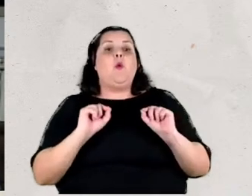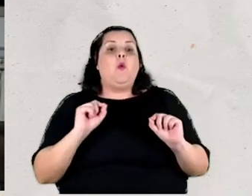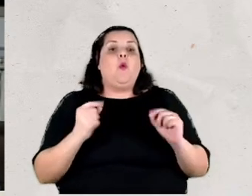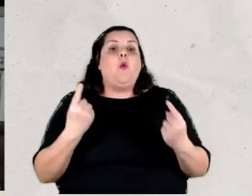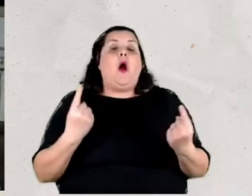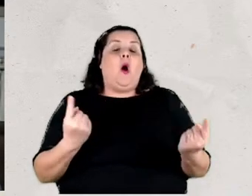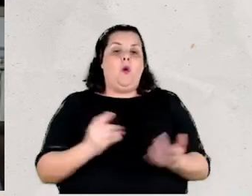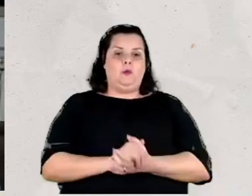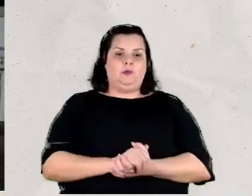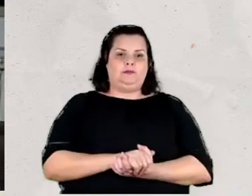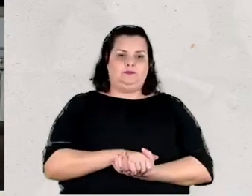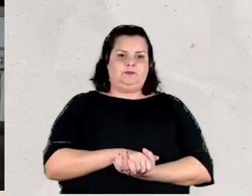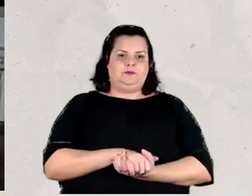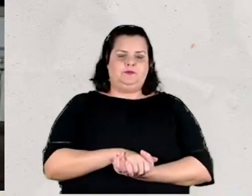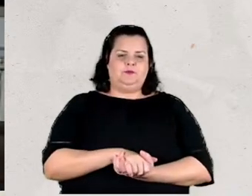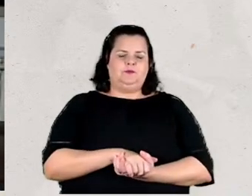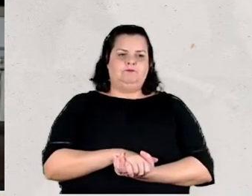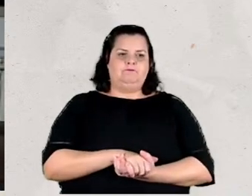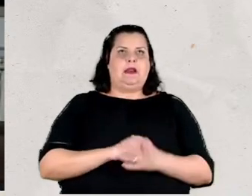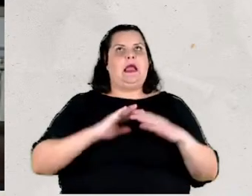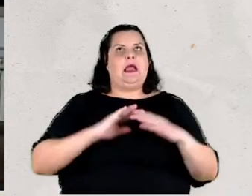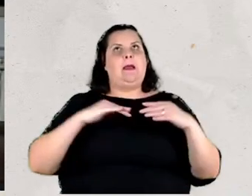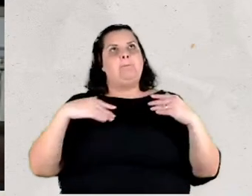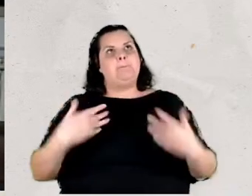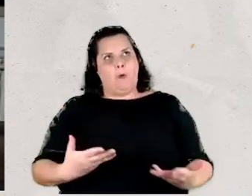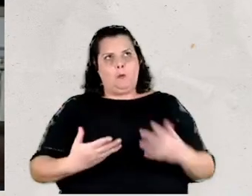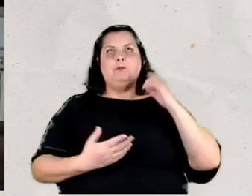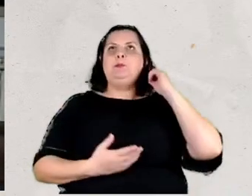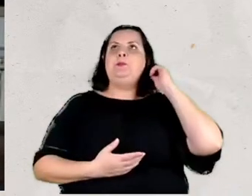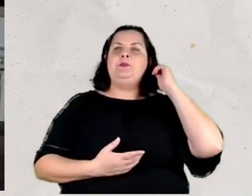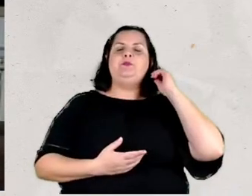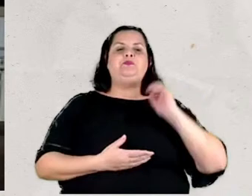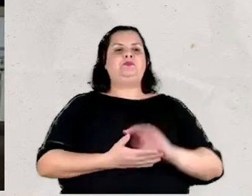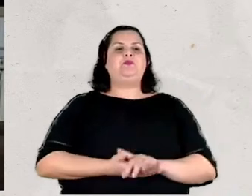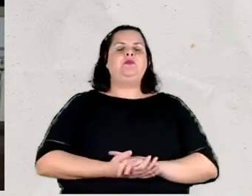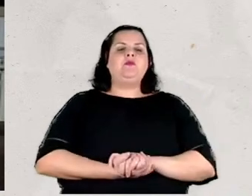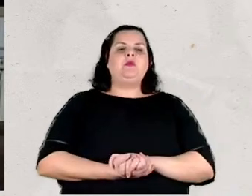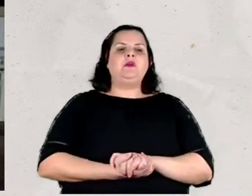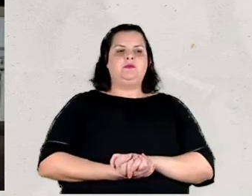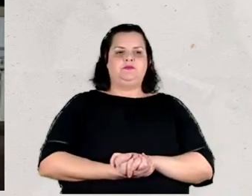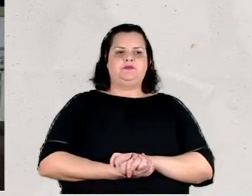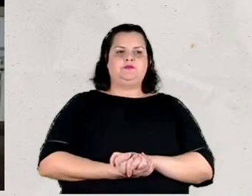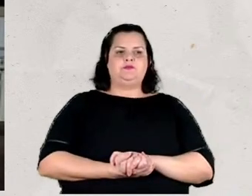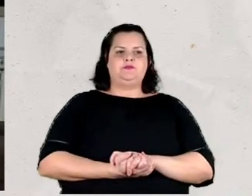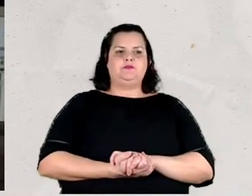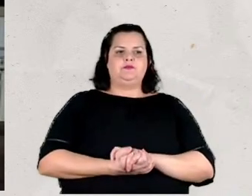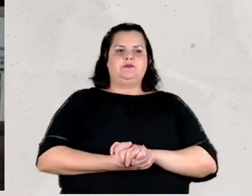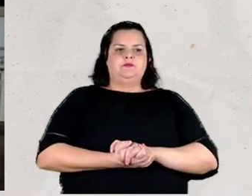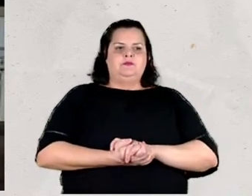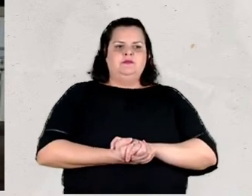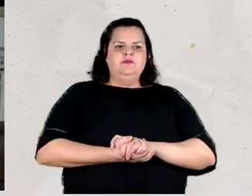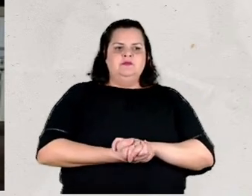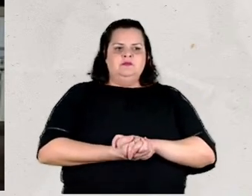Well, you know, I have a very different